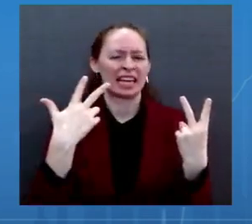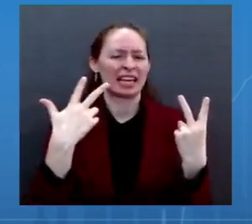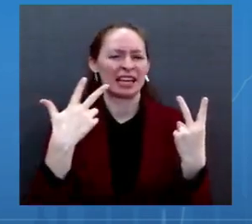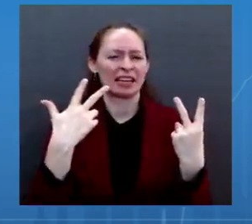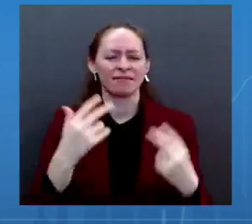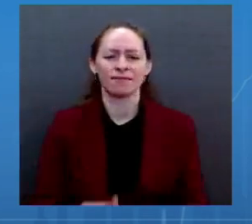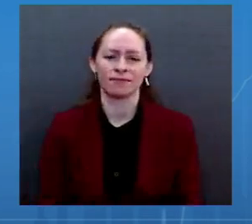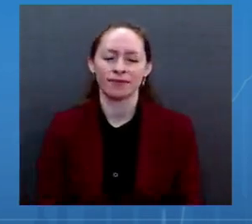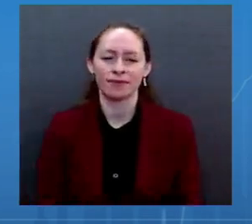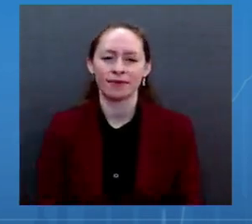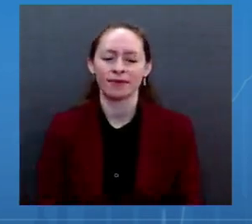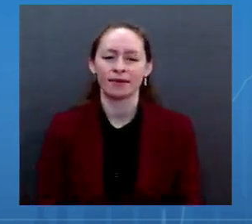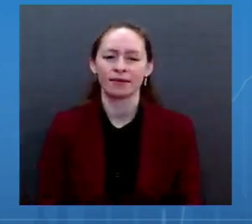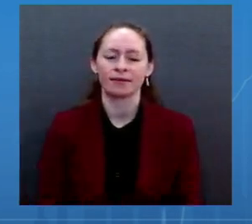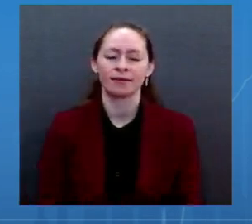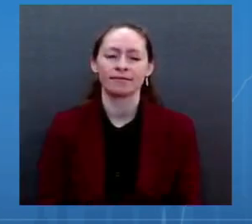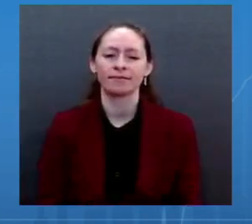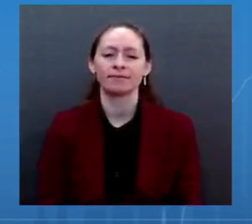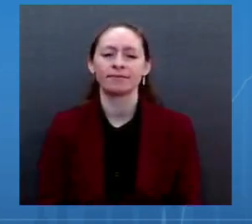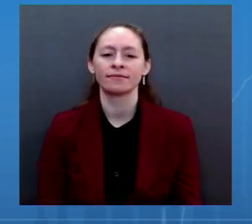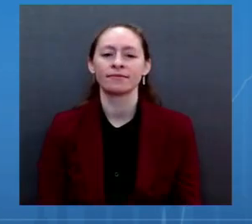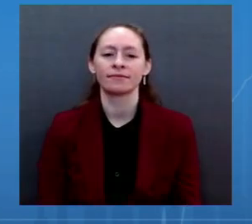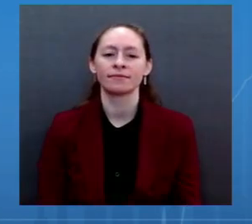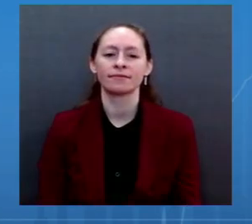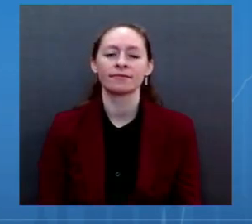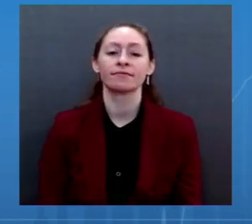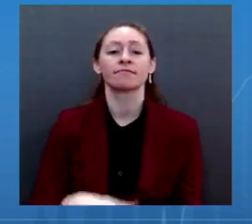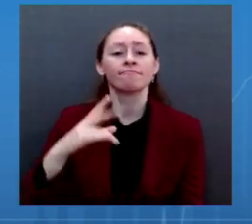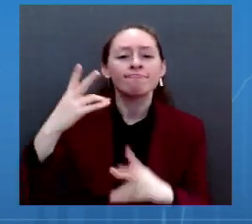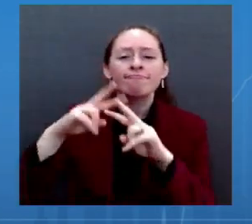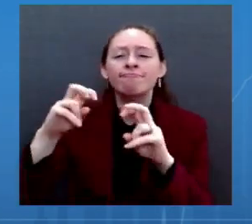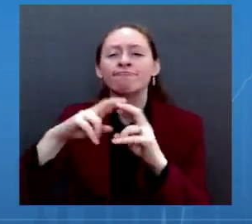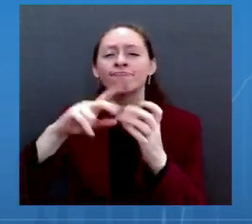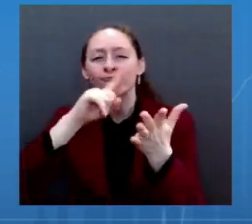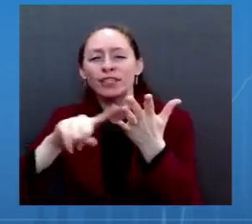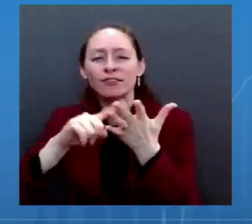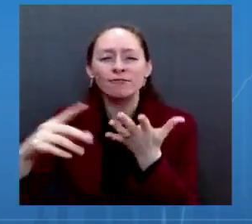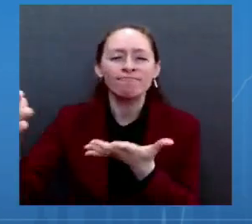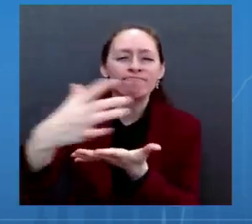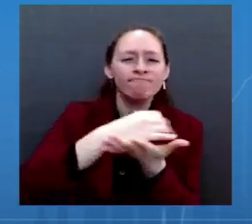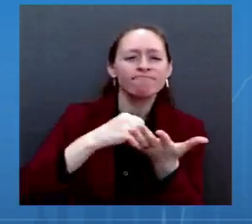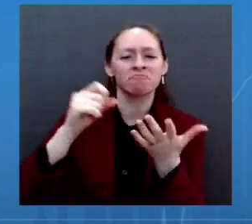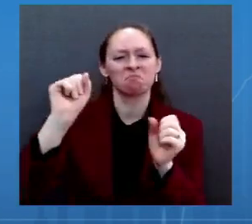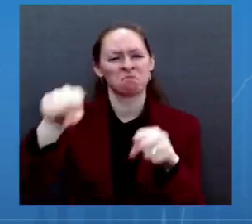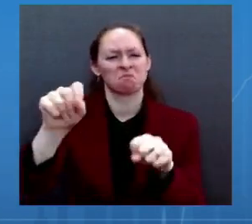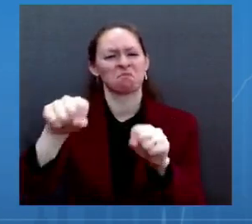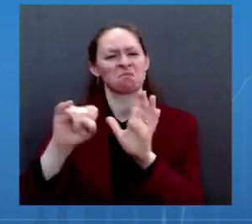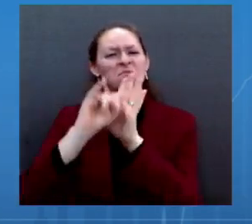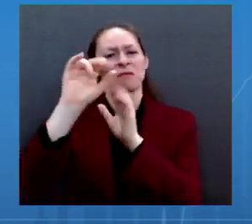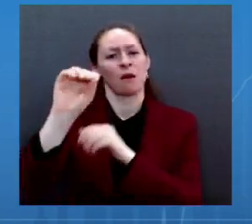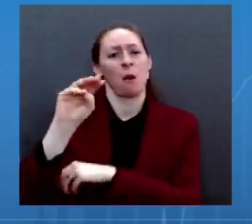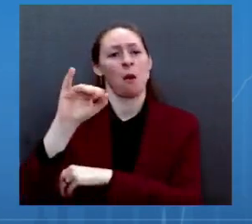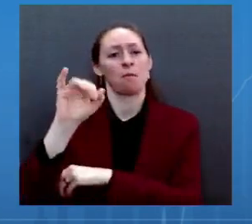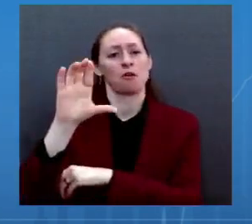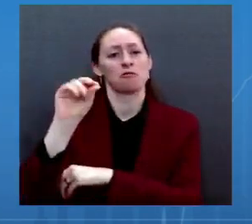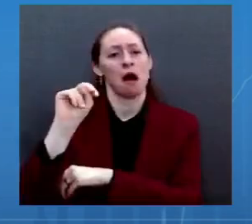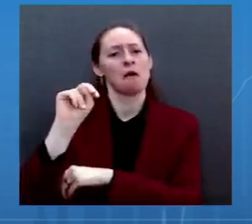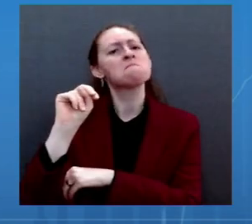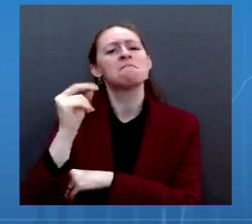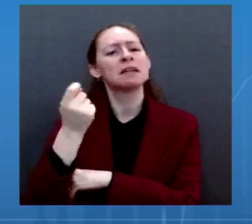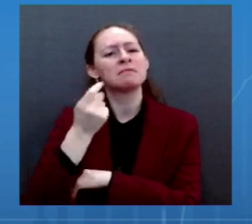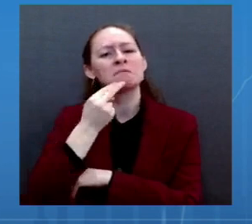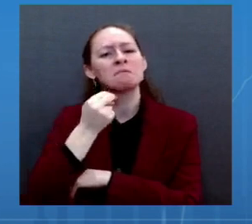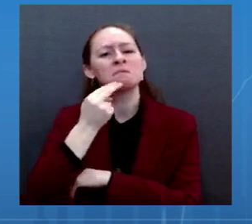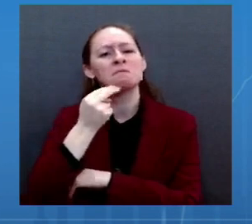4 separate sources just to underscore that, but then to end with a caveat. Next slide. These are data from